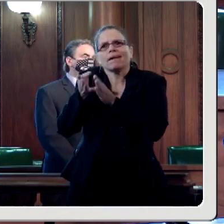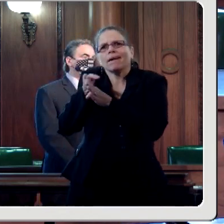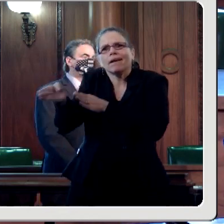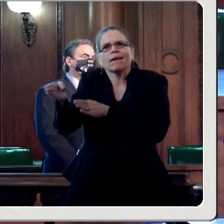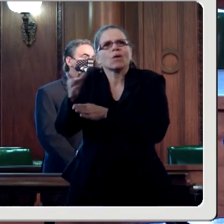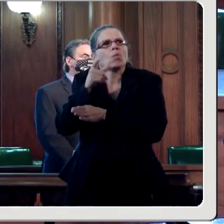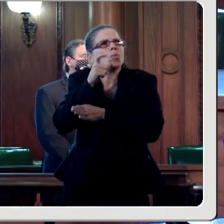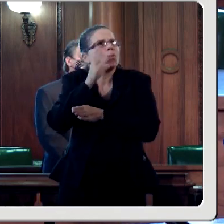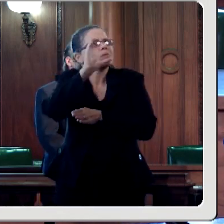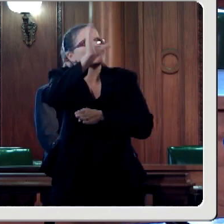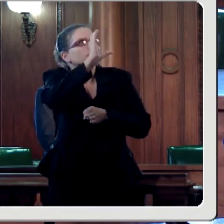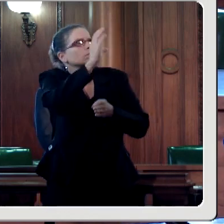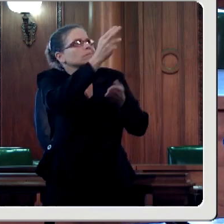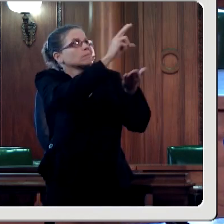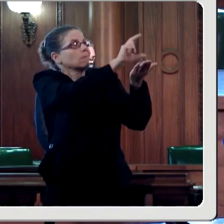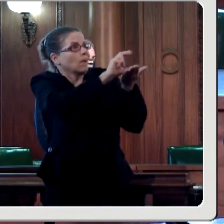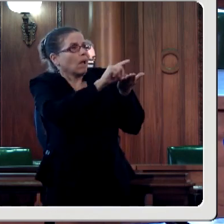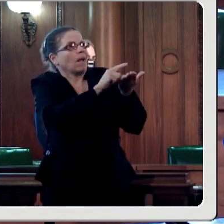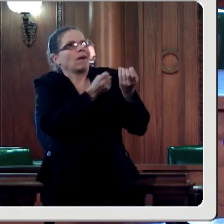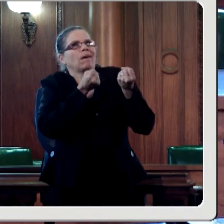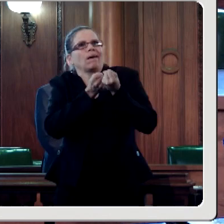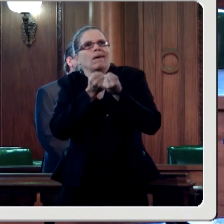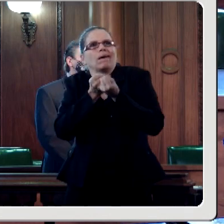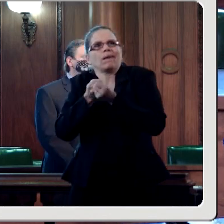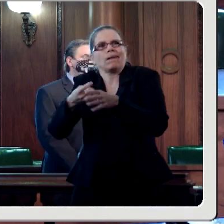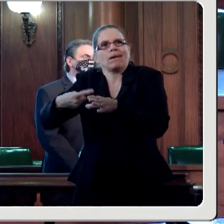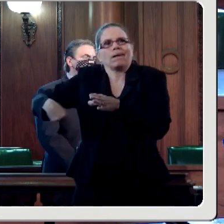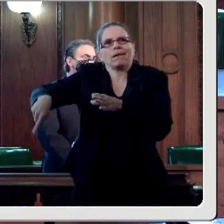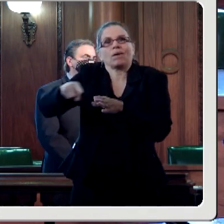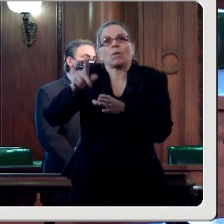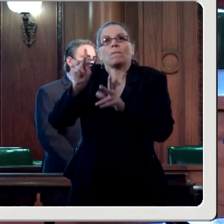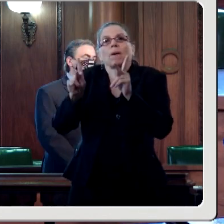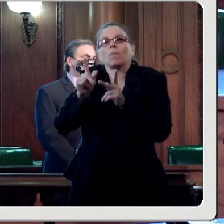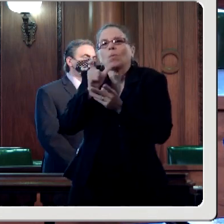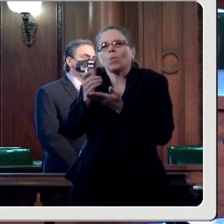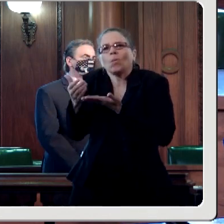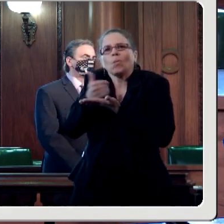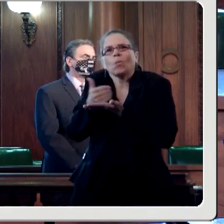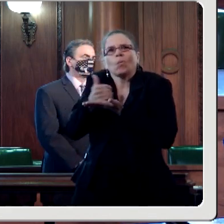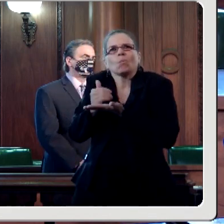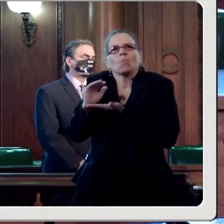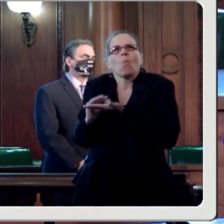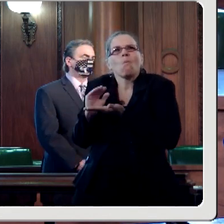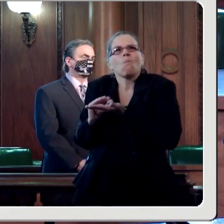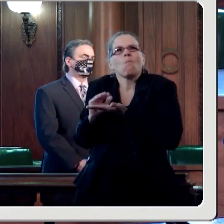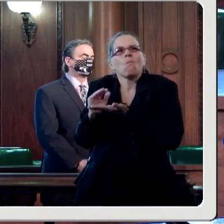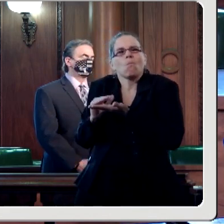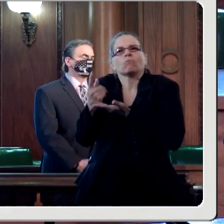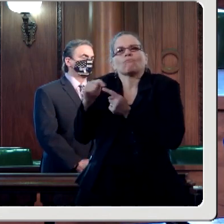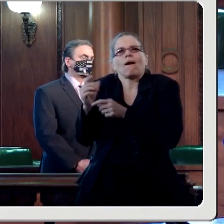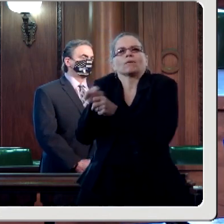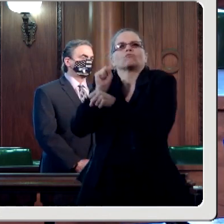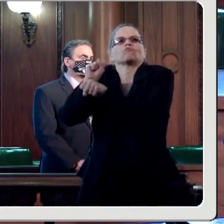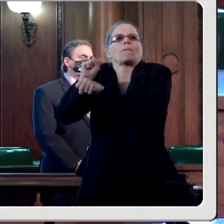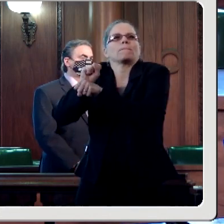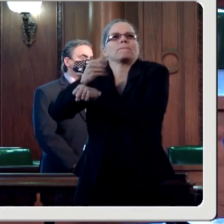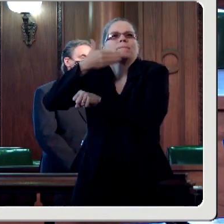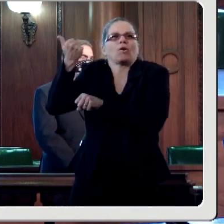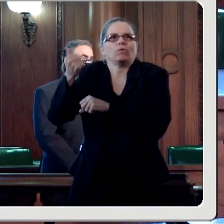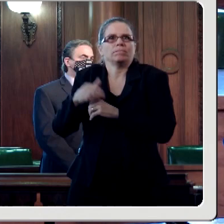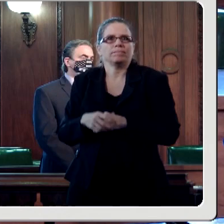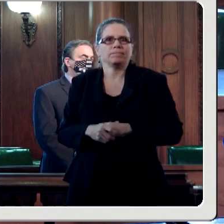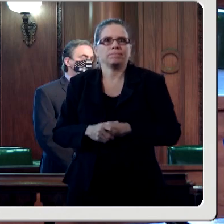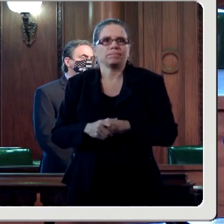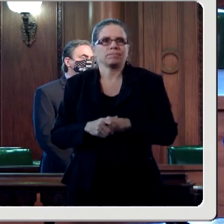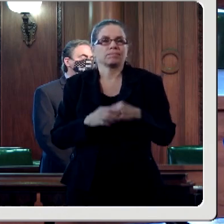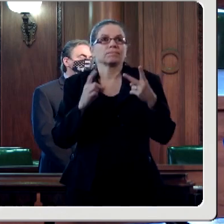focused on the low and moderate income population. The second RFP is direct small business technical